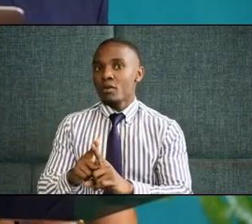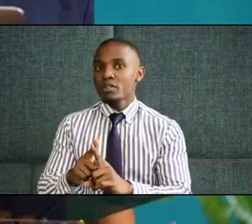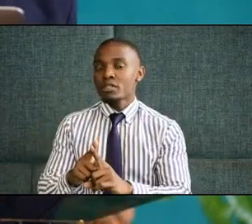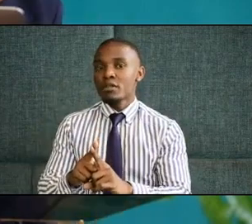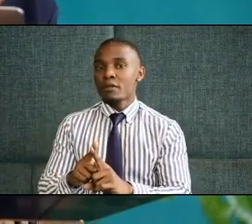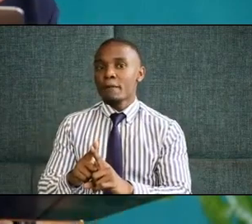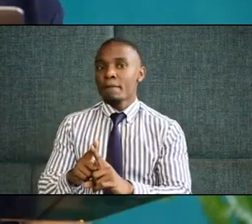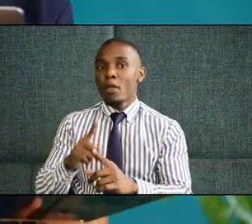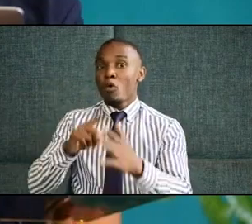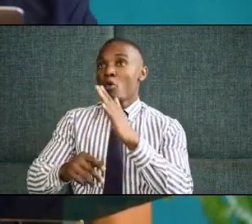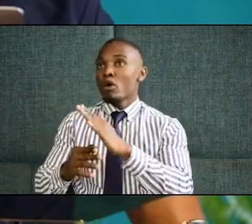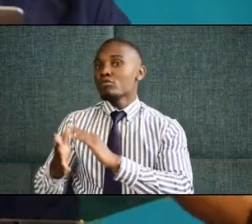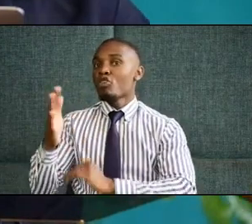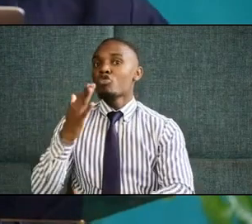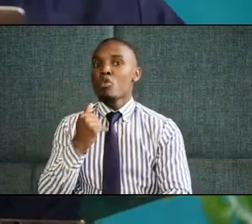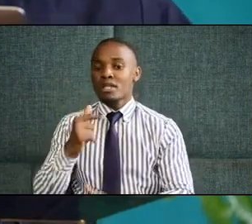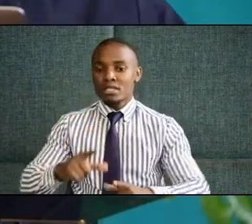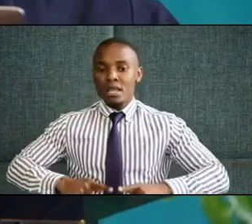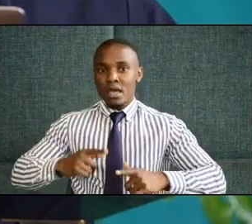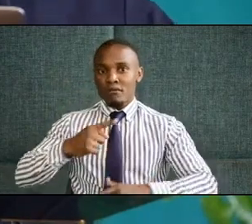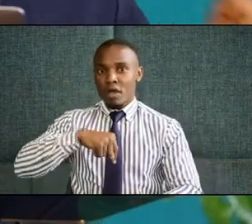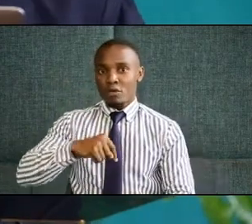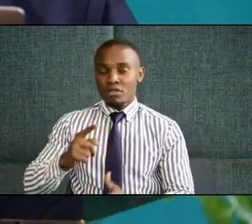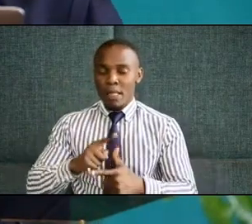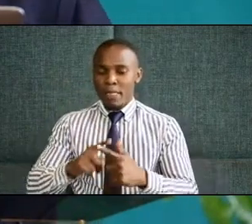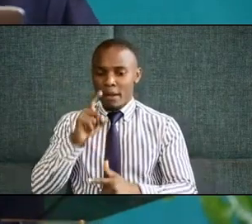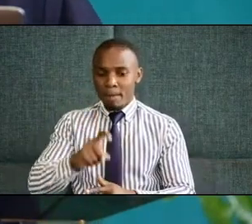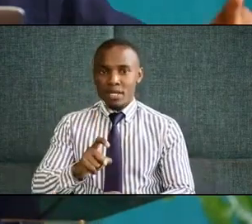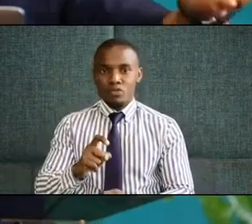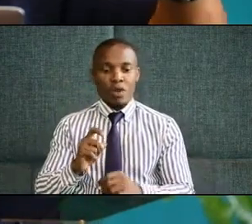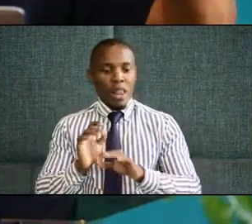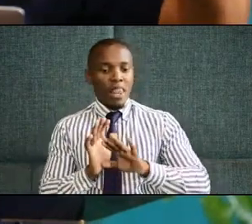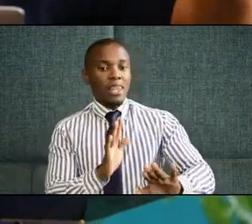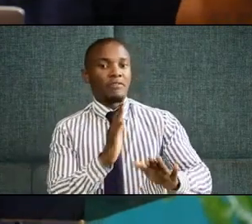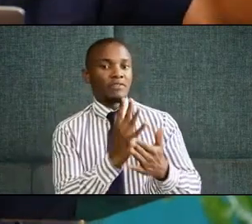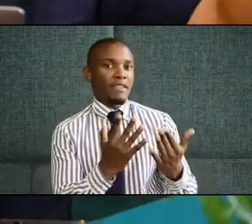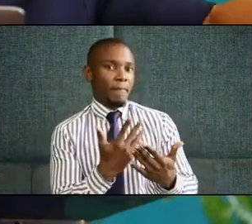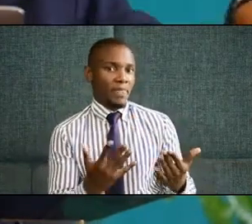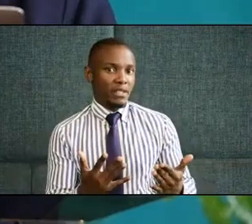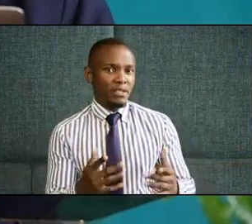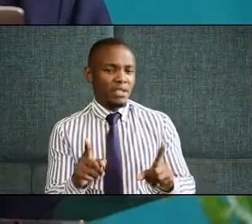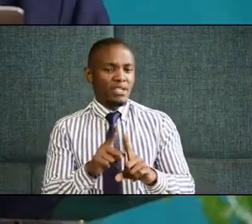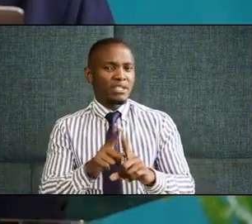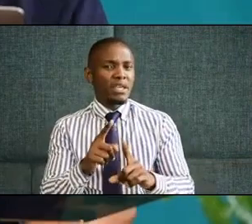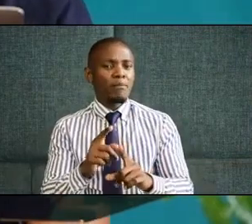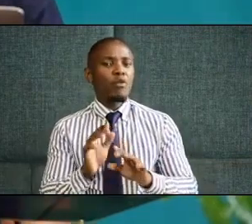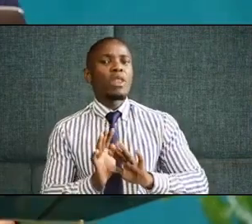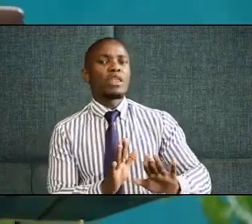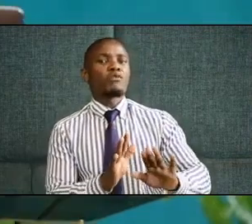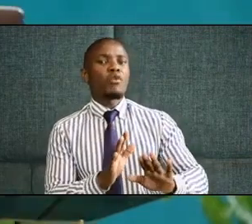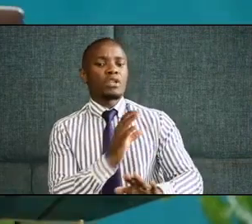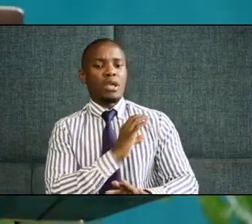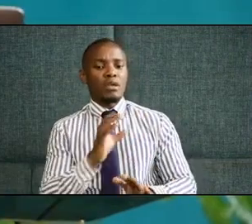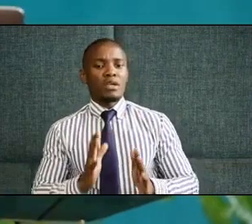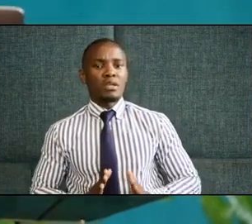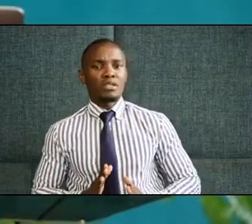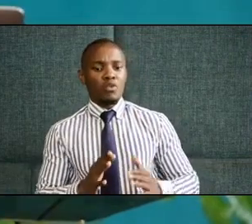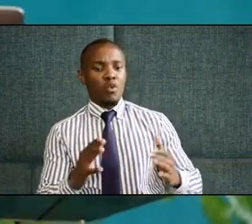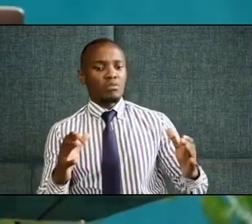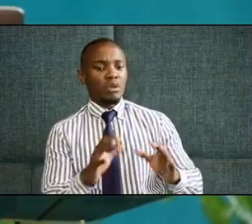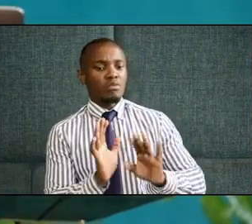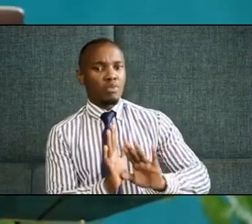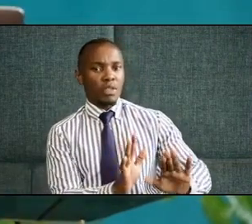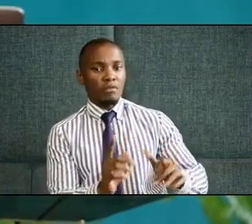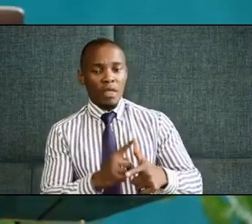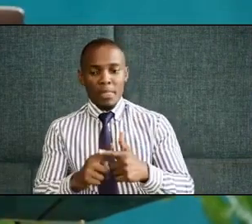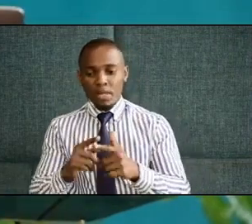lives, we need to walk away. Sometimes, even from the Christian crowd, we need to set ourselves